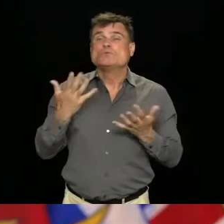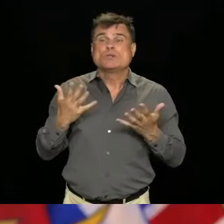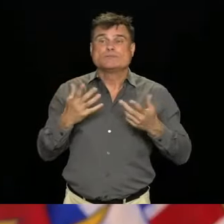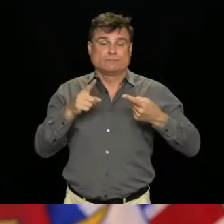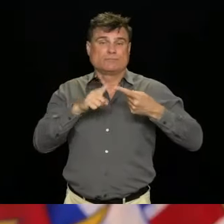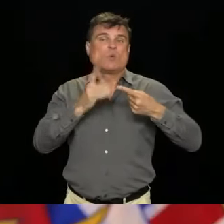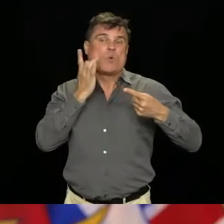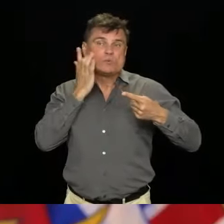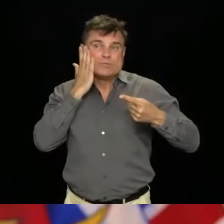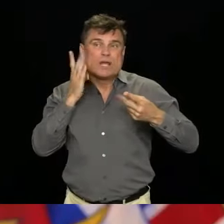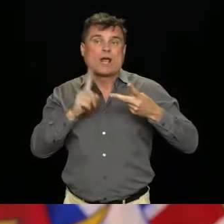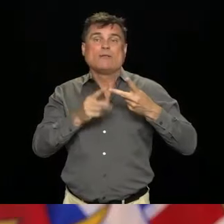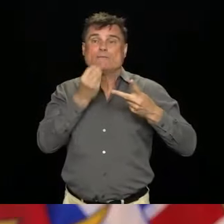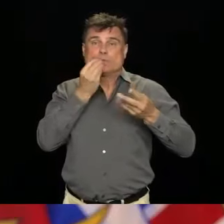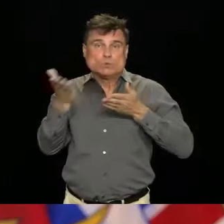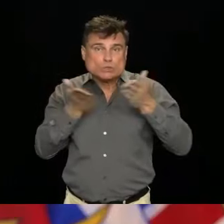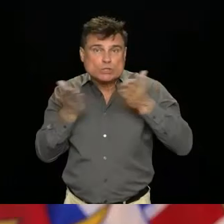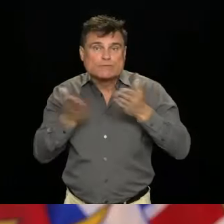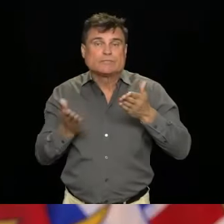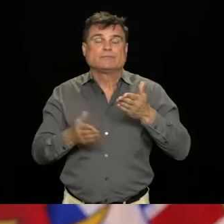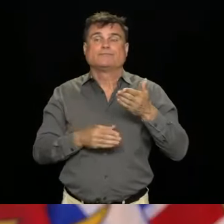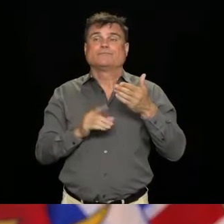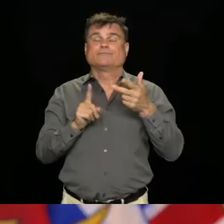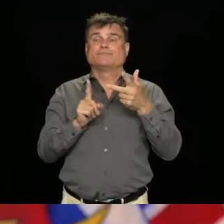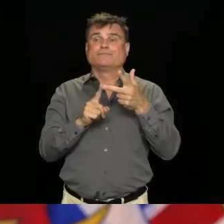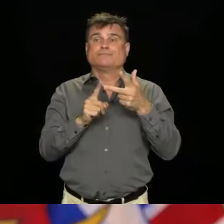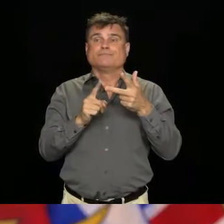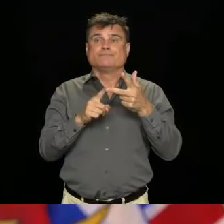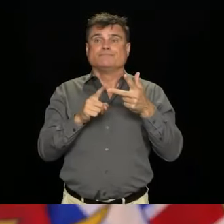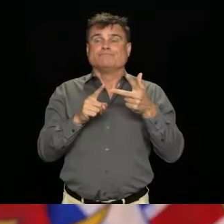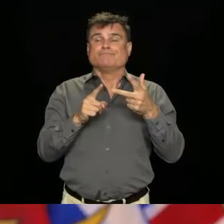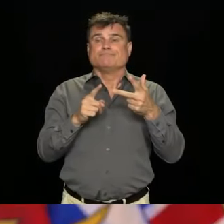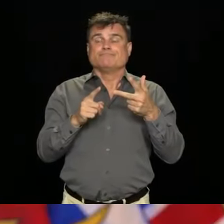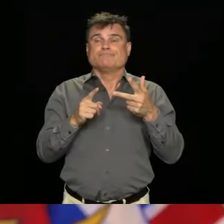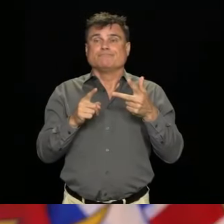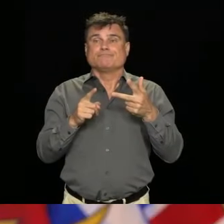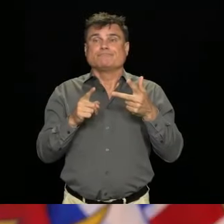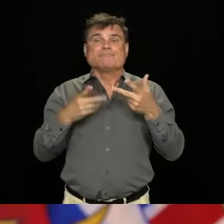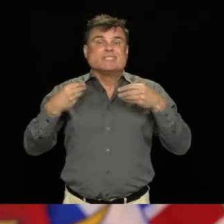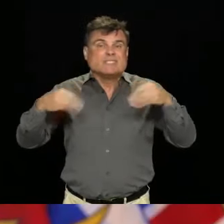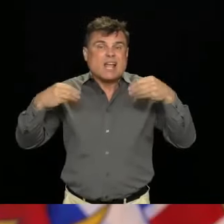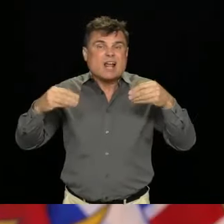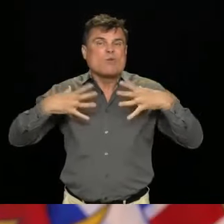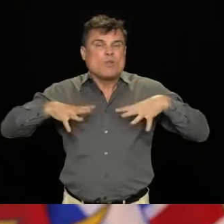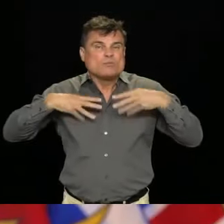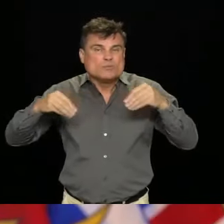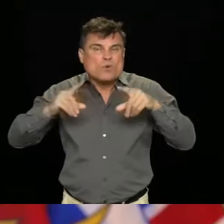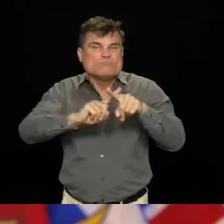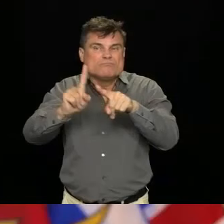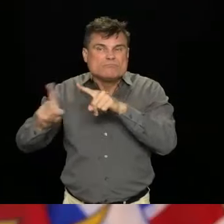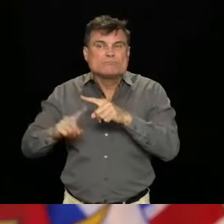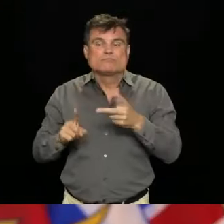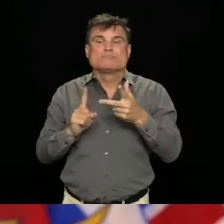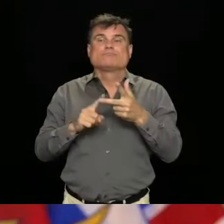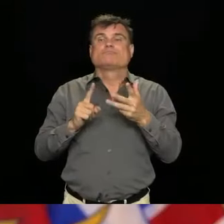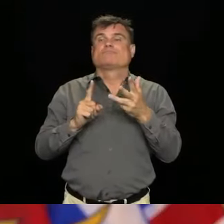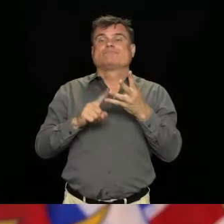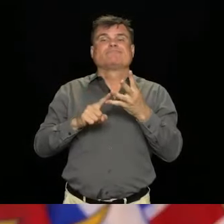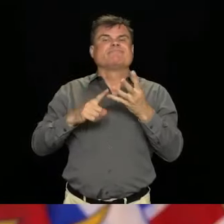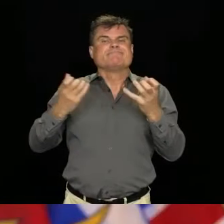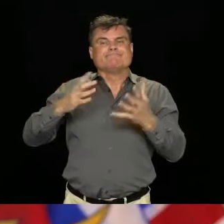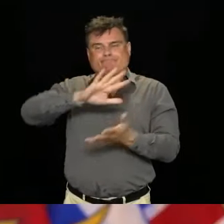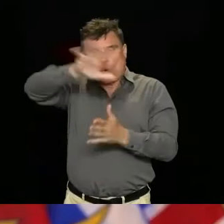wholesale and retail trade. Those sectors still continue to lead all other industries in job losses, making